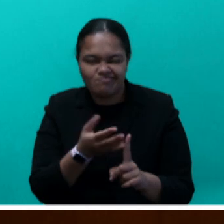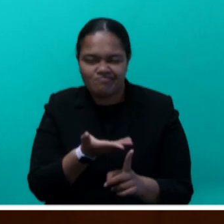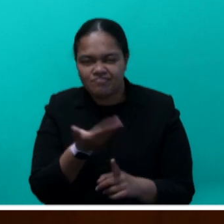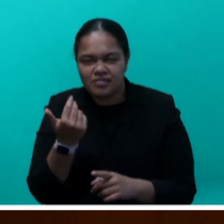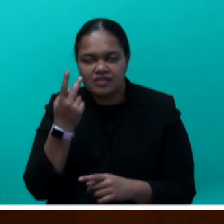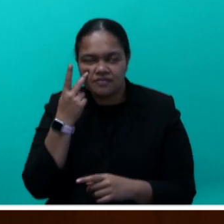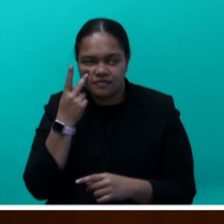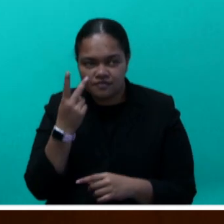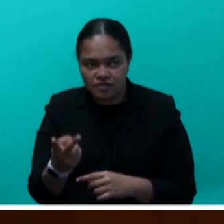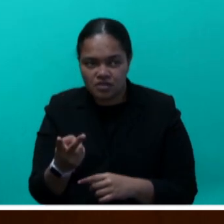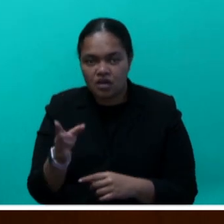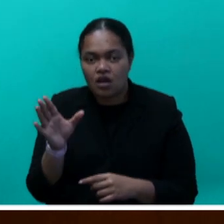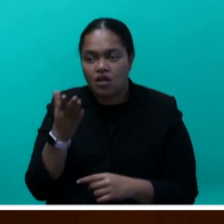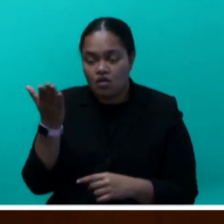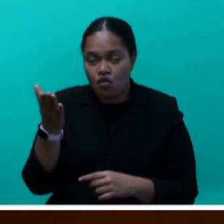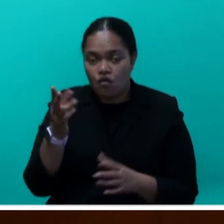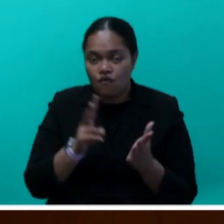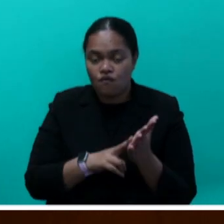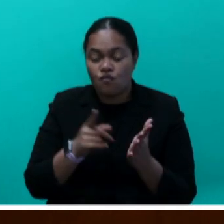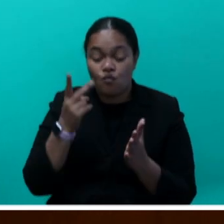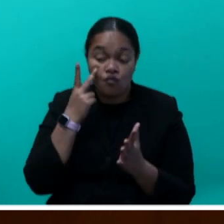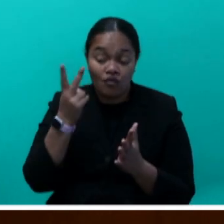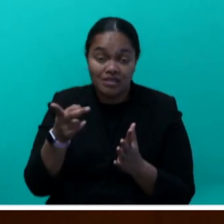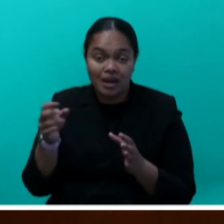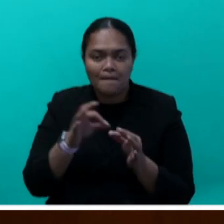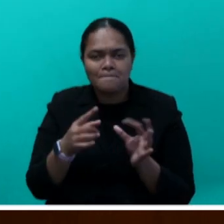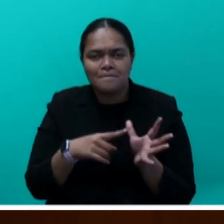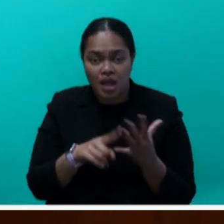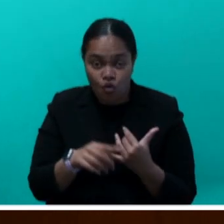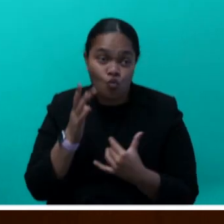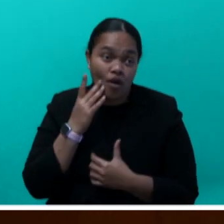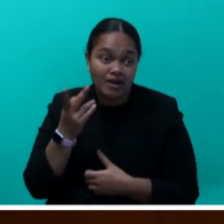Turangambal Nabuniwalu, Ombau, when he visited, and